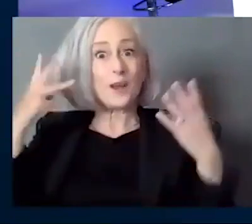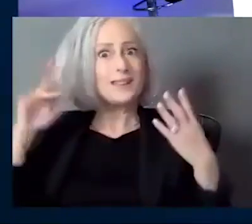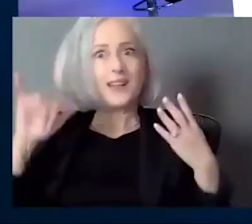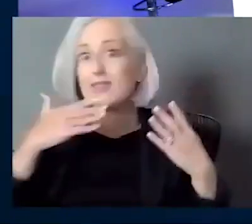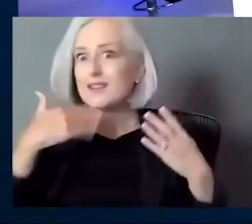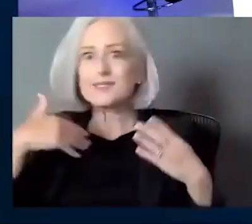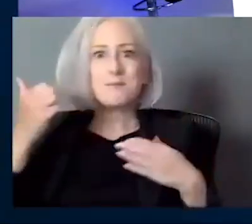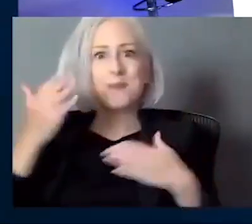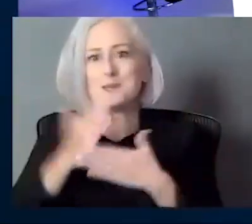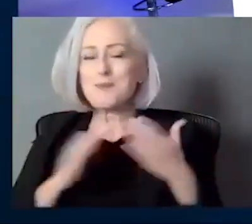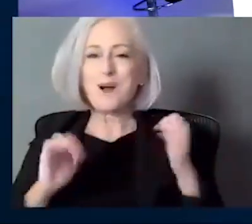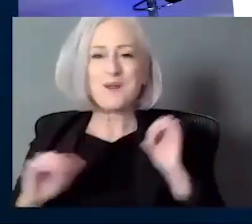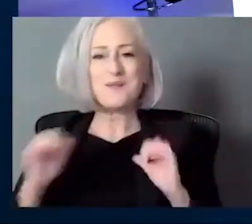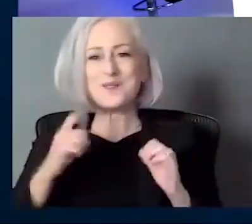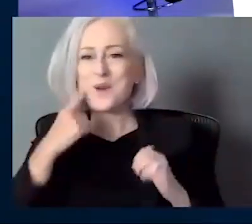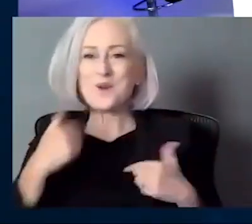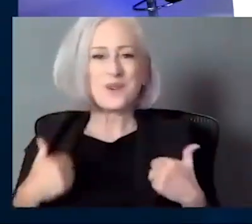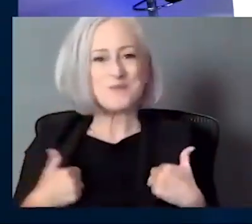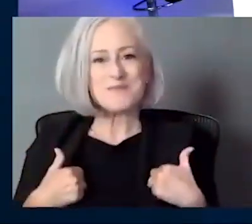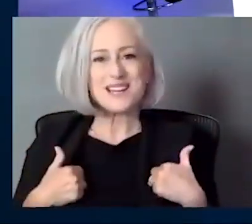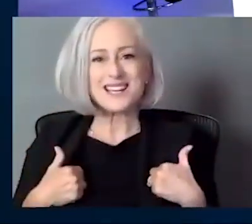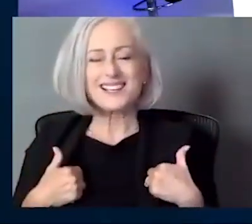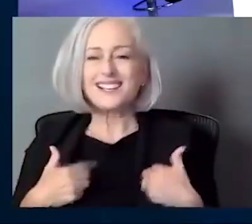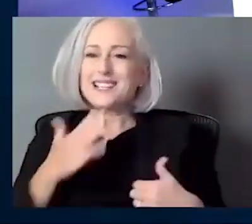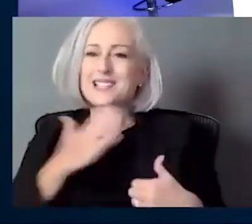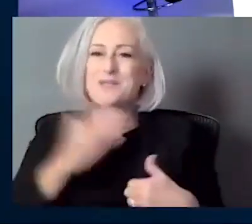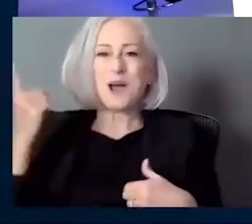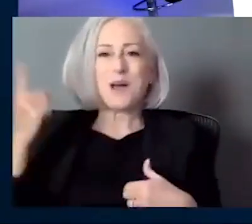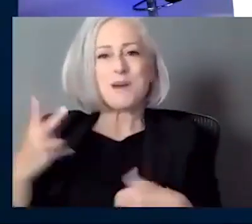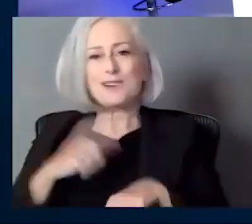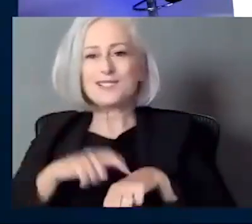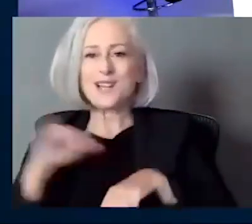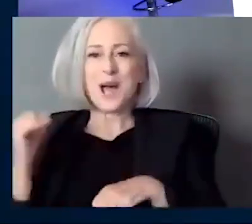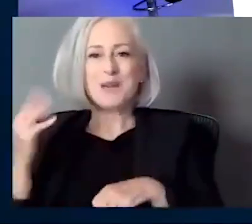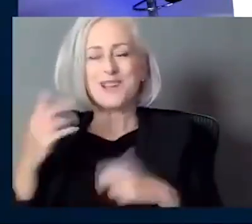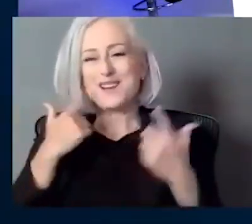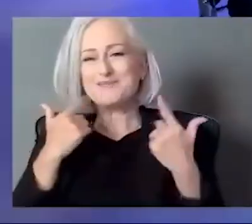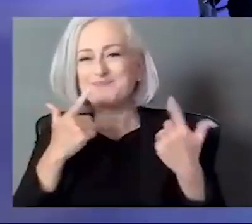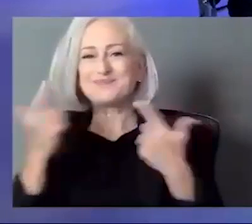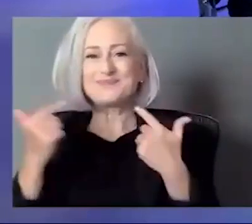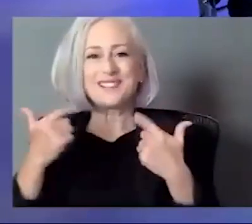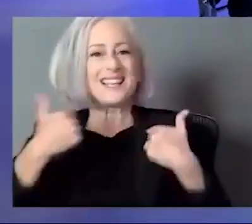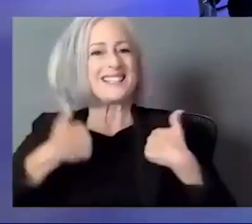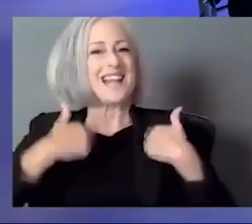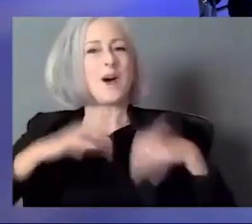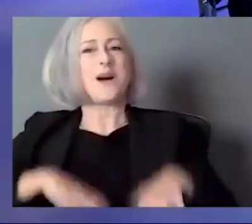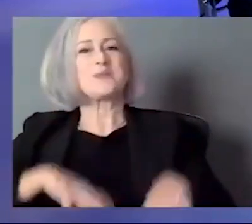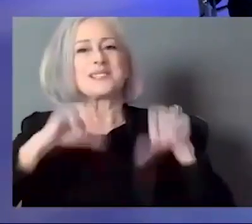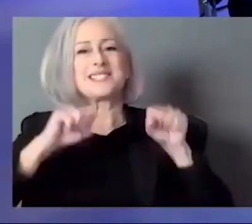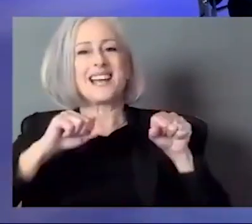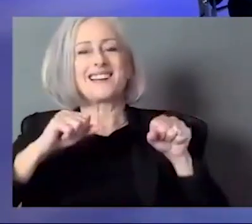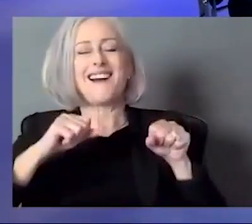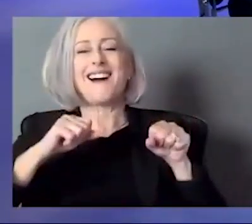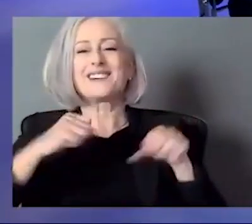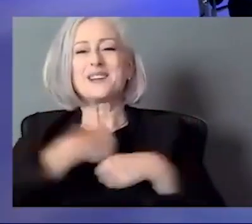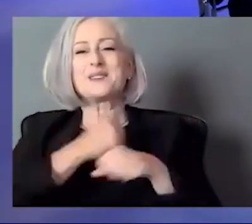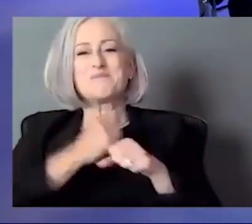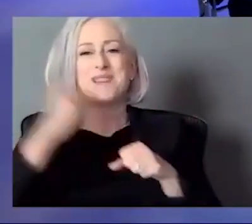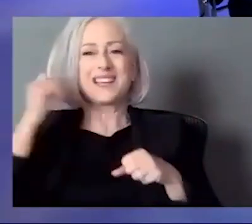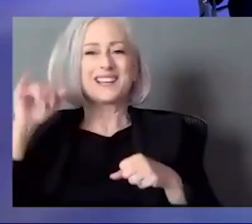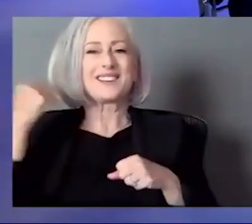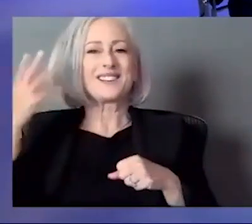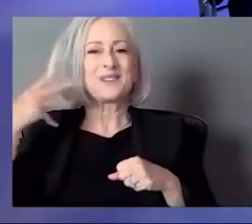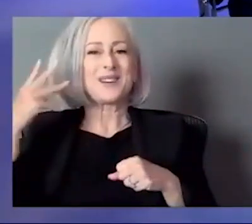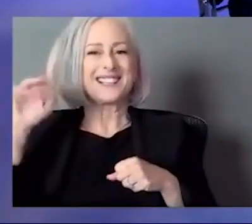your part-time job. It is my part-time It is your job. part-time Somebody's job. good at it. I like And it. now I will take on some of those driving Jill crazy responsibilities. All right, that's